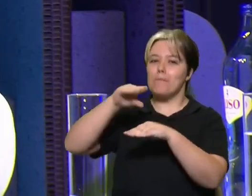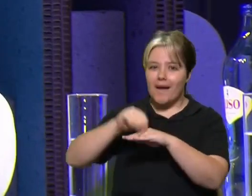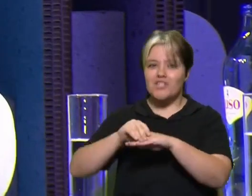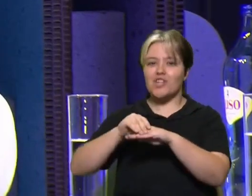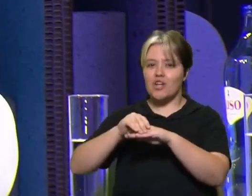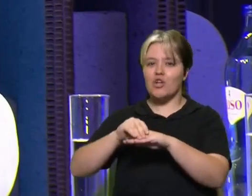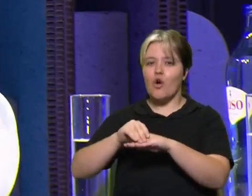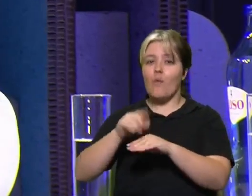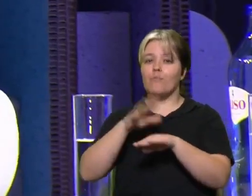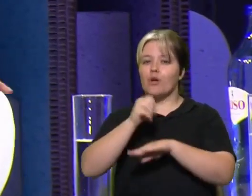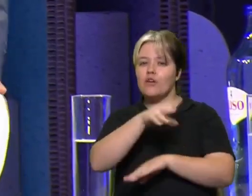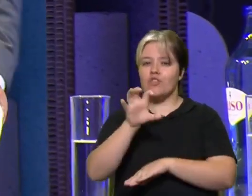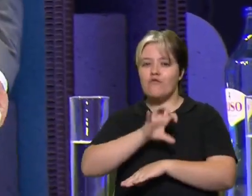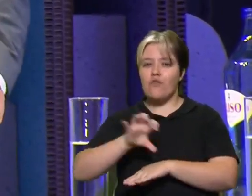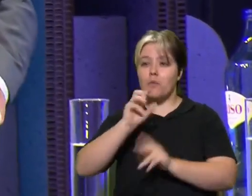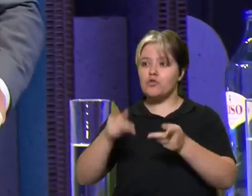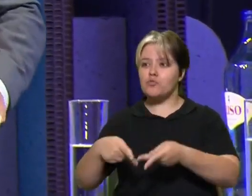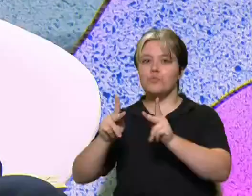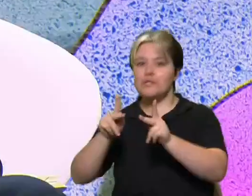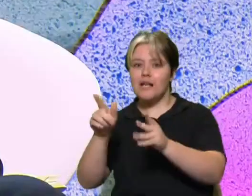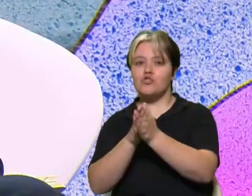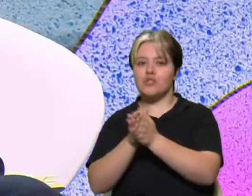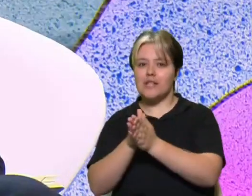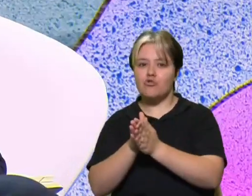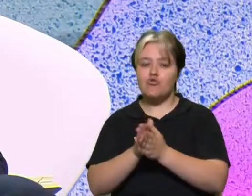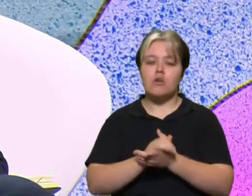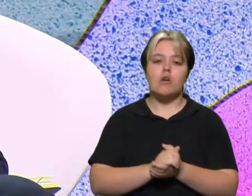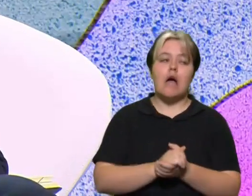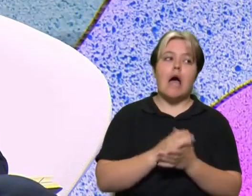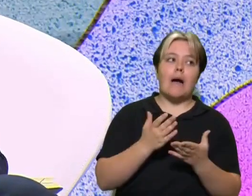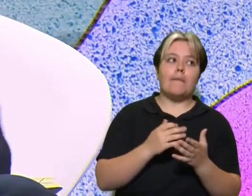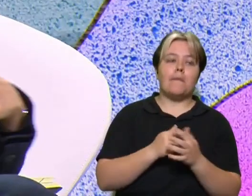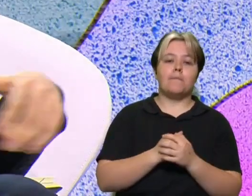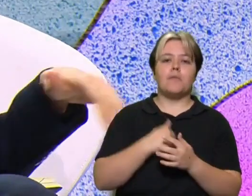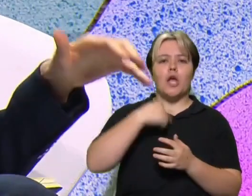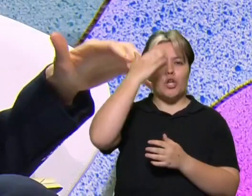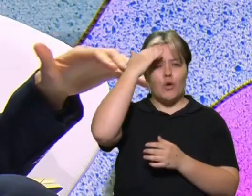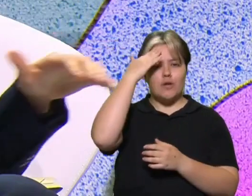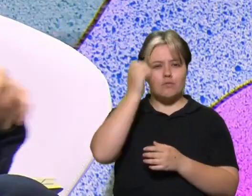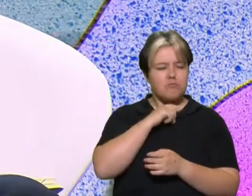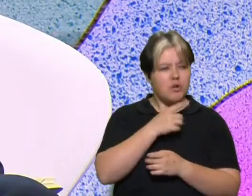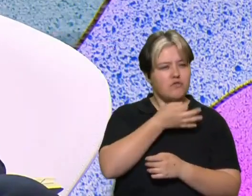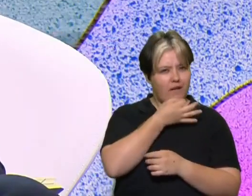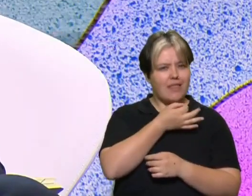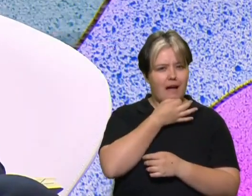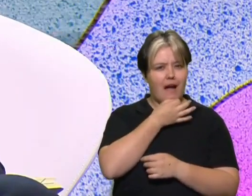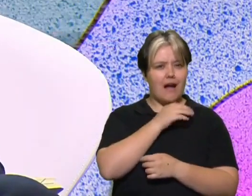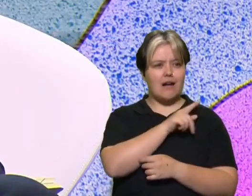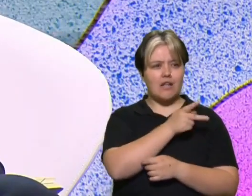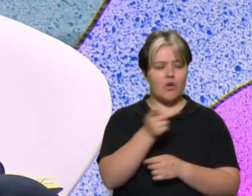more attentive on how they're made available and used.